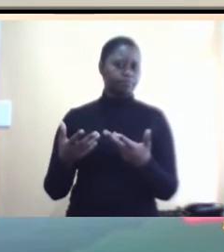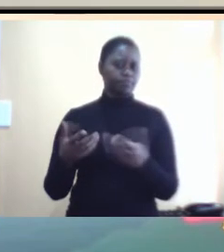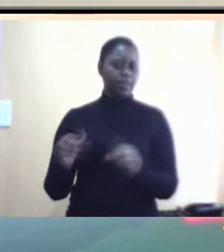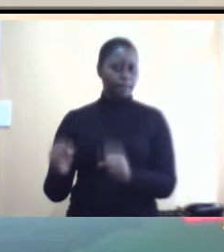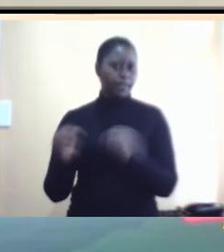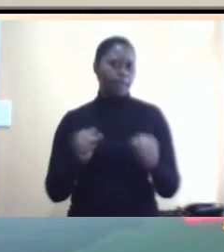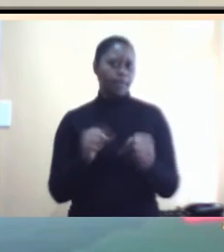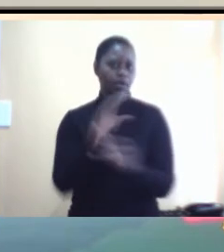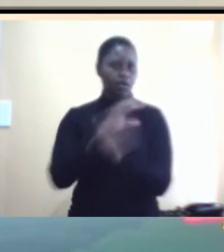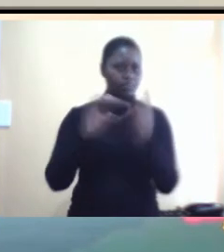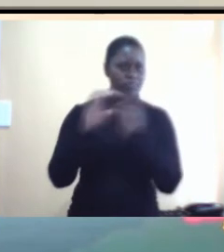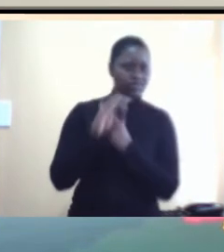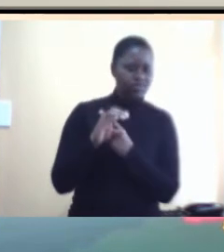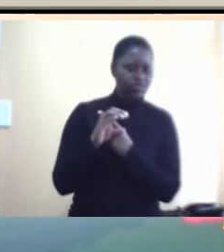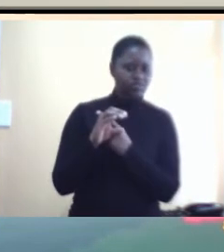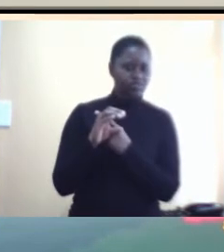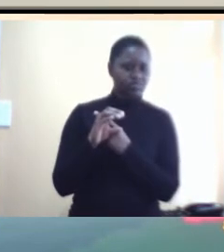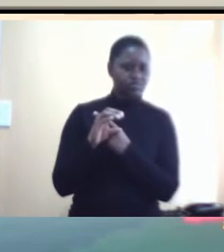permaculture and